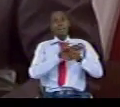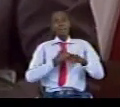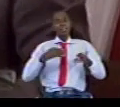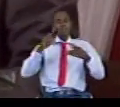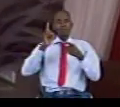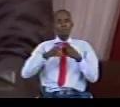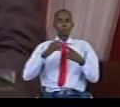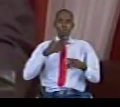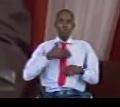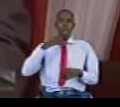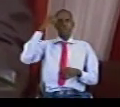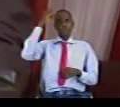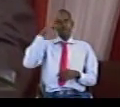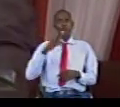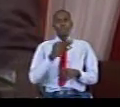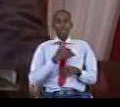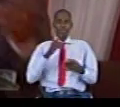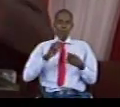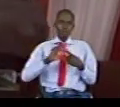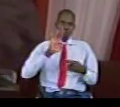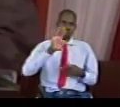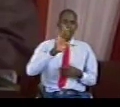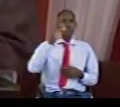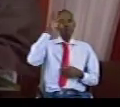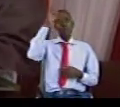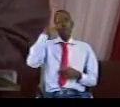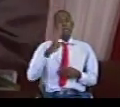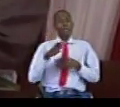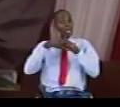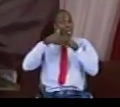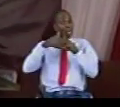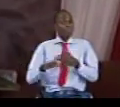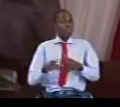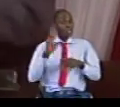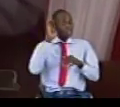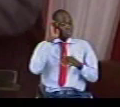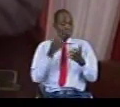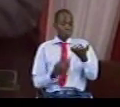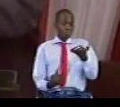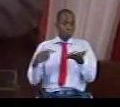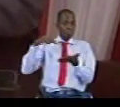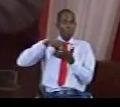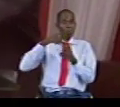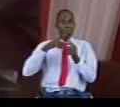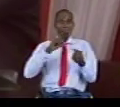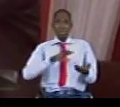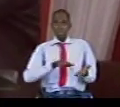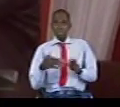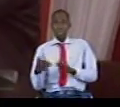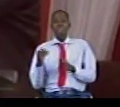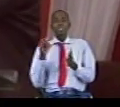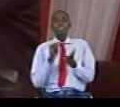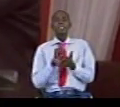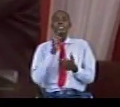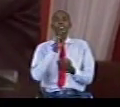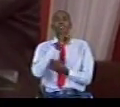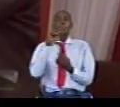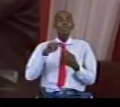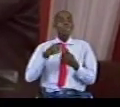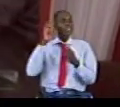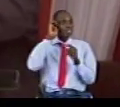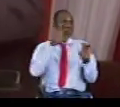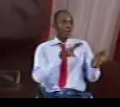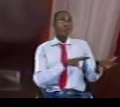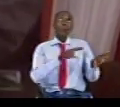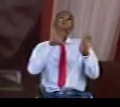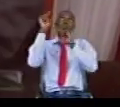God and your God. After he rose from the dead, that's when he went to heaven, and he